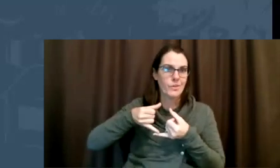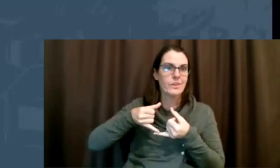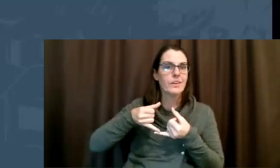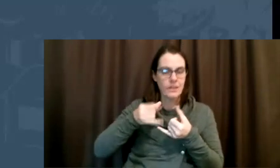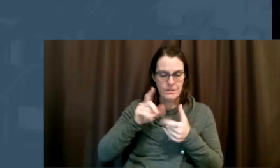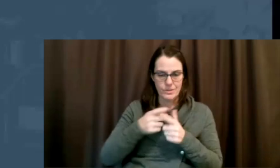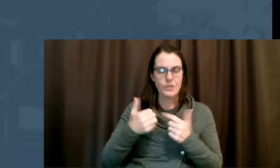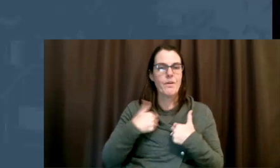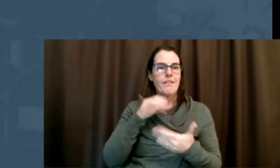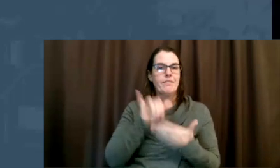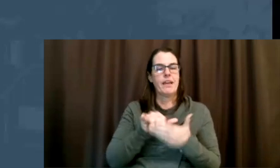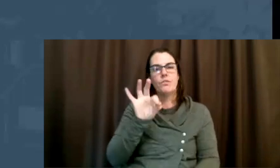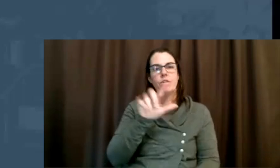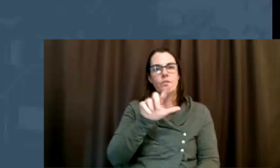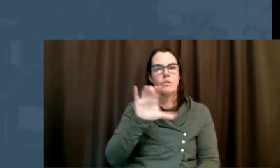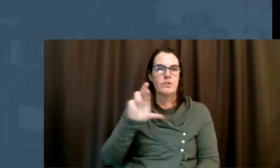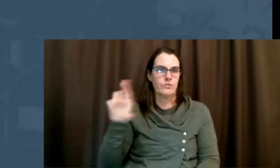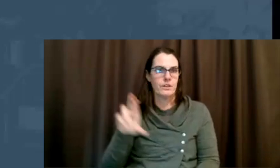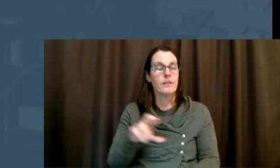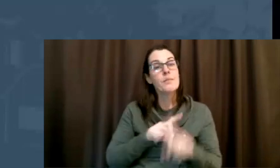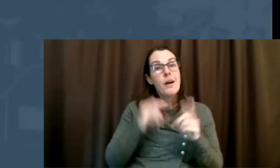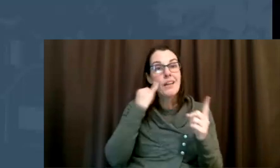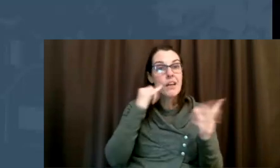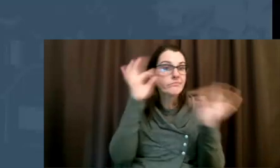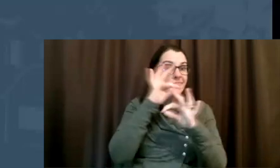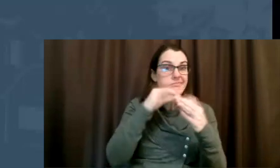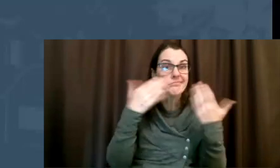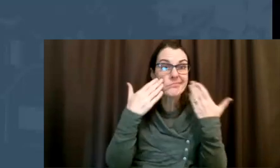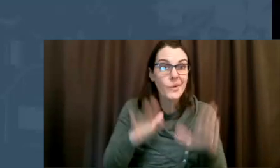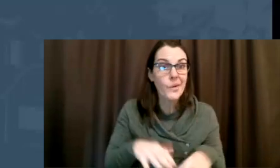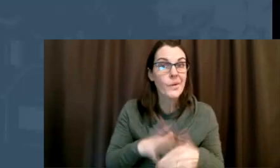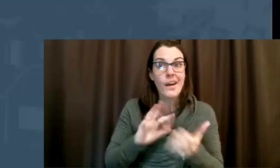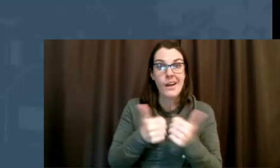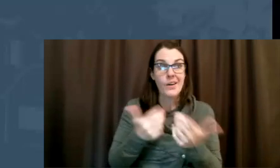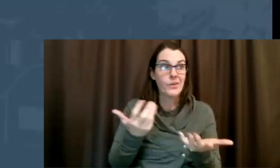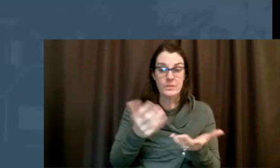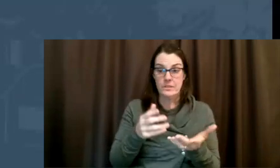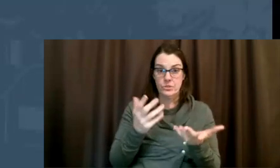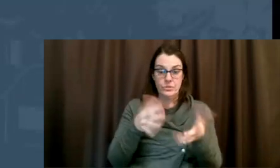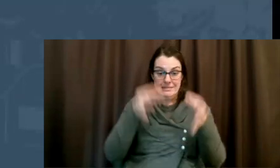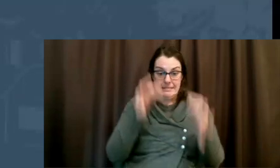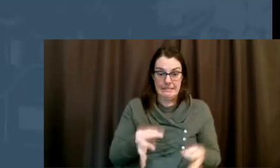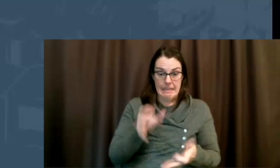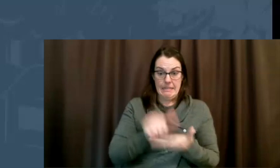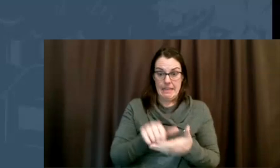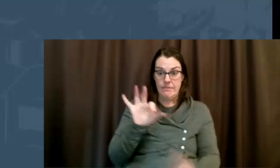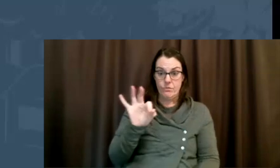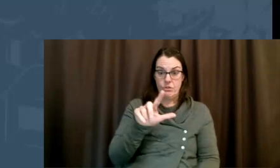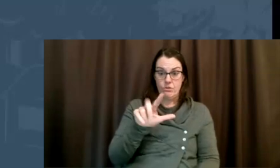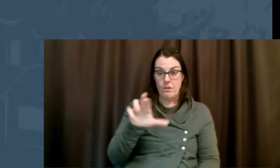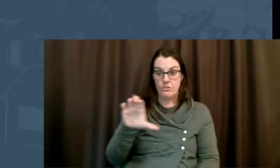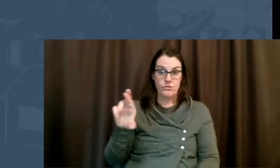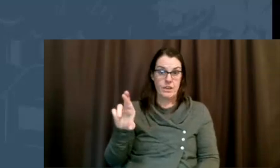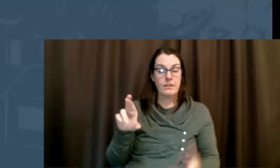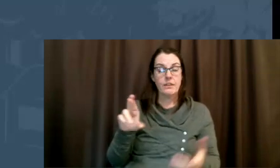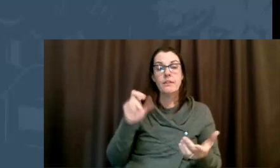rate. But if you don't really know how to determine what your fully loaded cost rate is, or if you